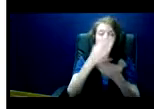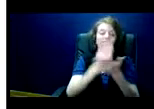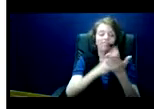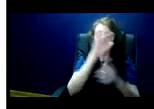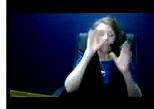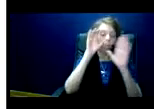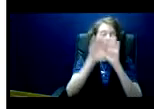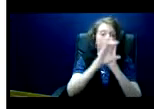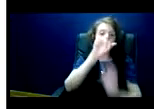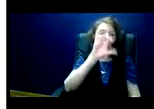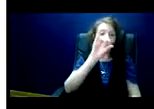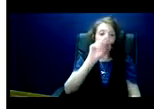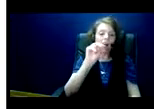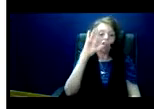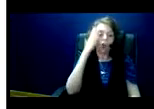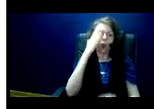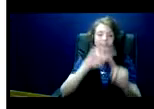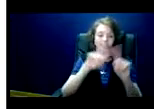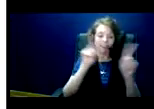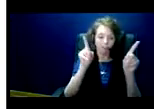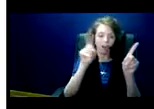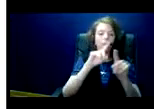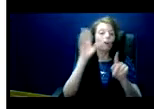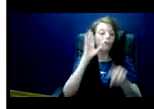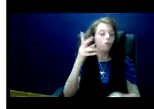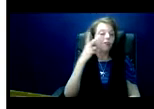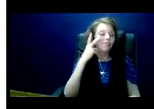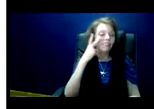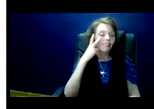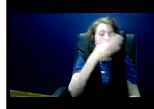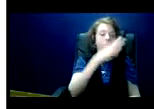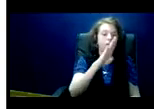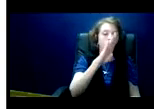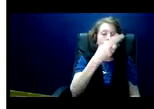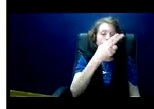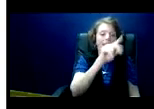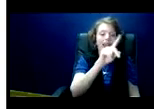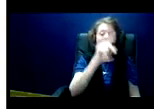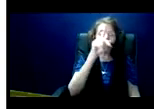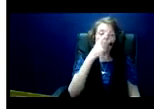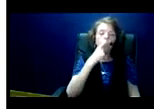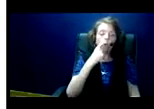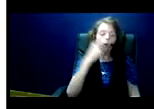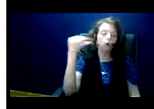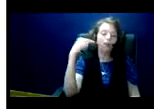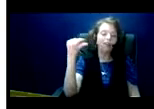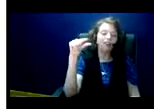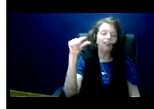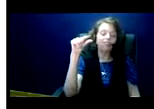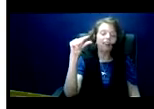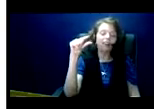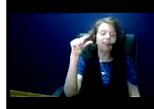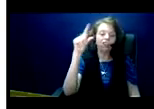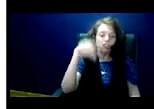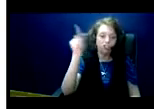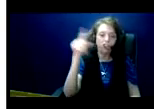icons that look a little different than this, but you should see a blue hand, a green check, a red X. And can you go ahead